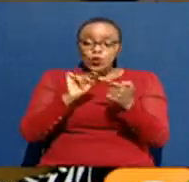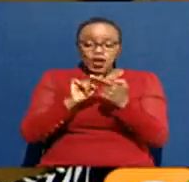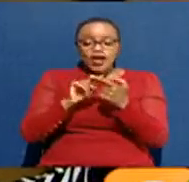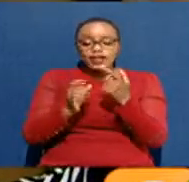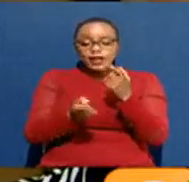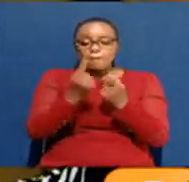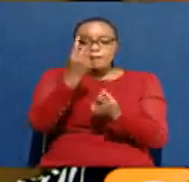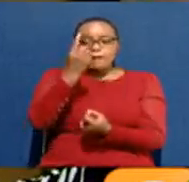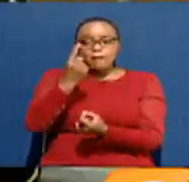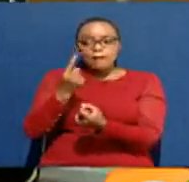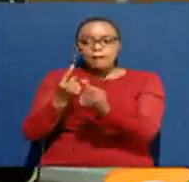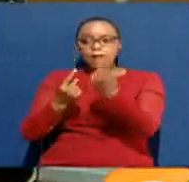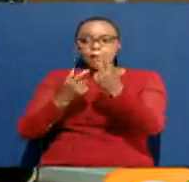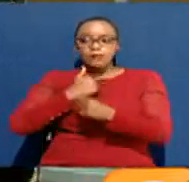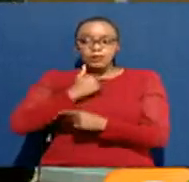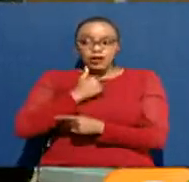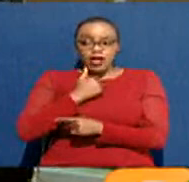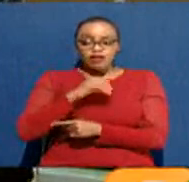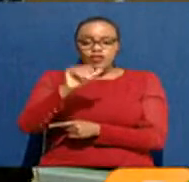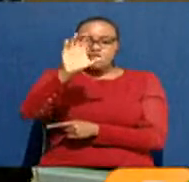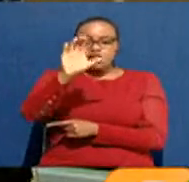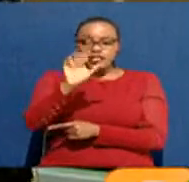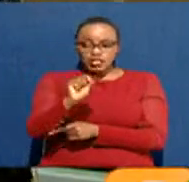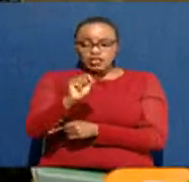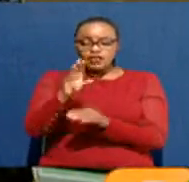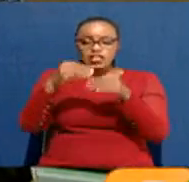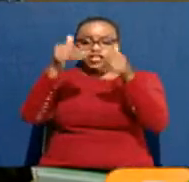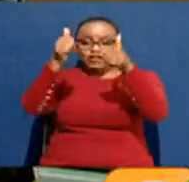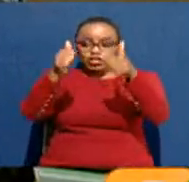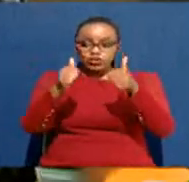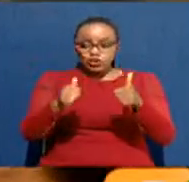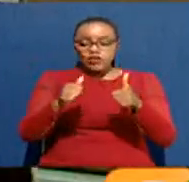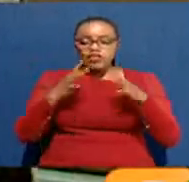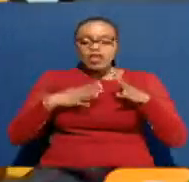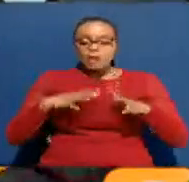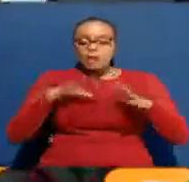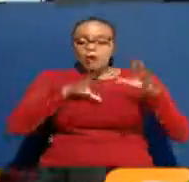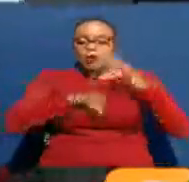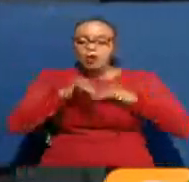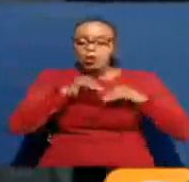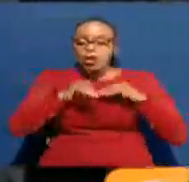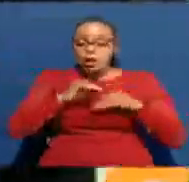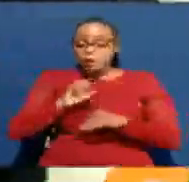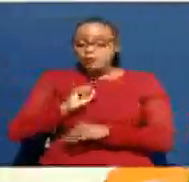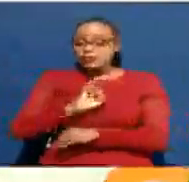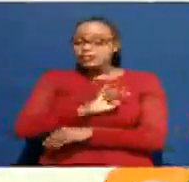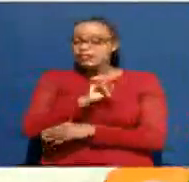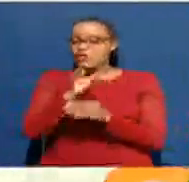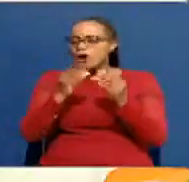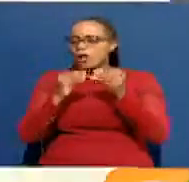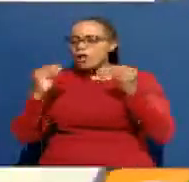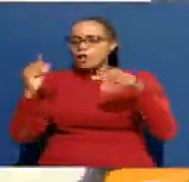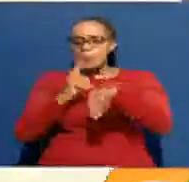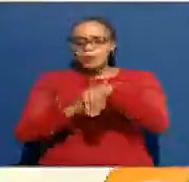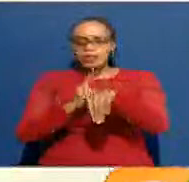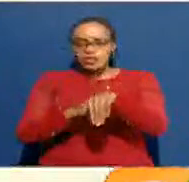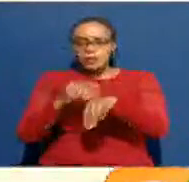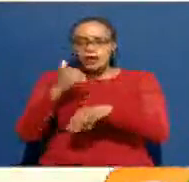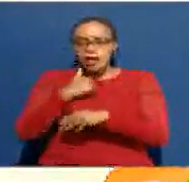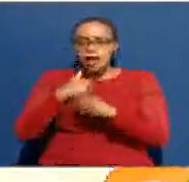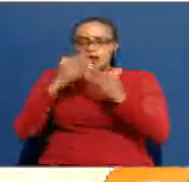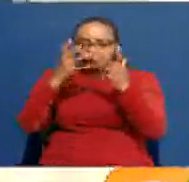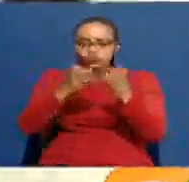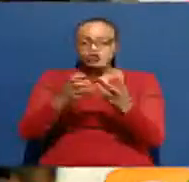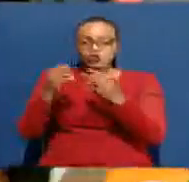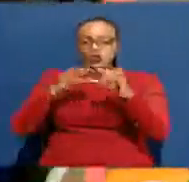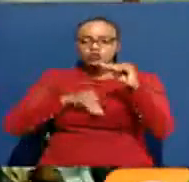arise. The CS putting on notice the corrupt officials who have for a long time been soliciting